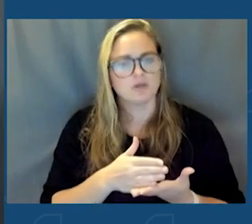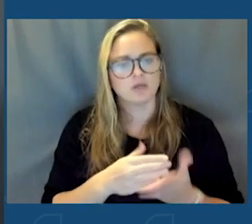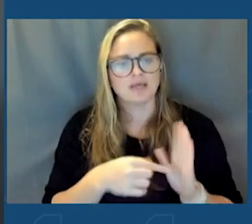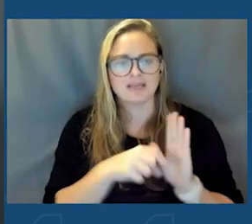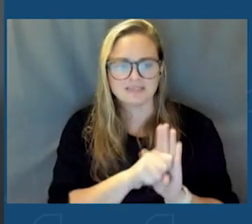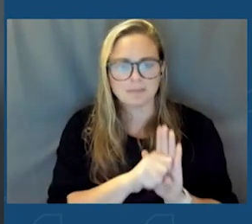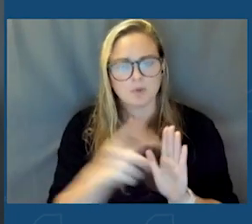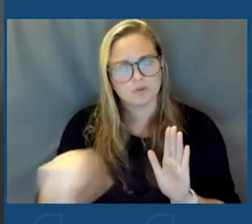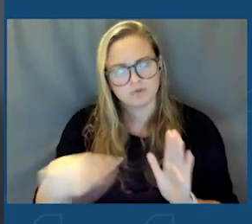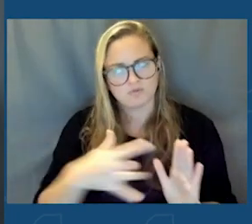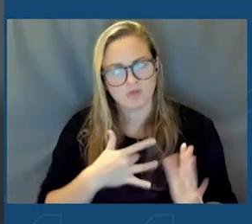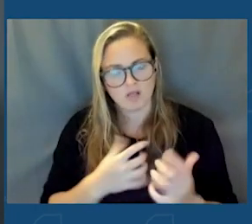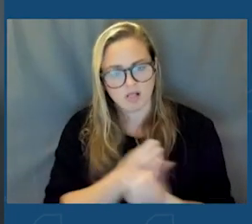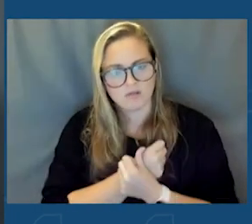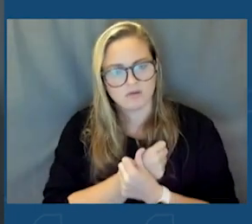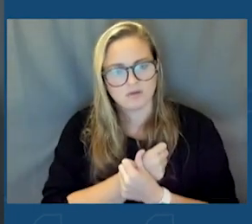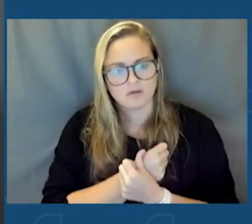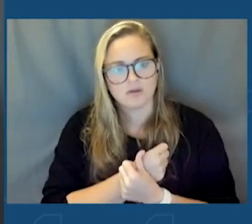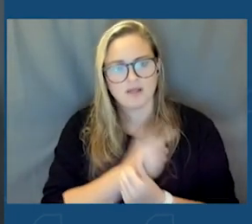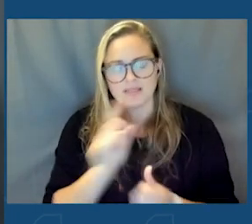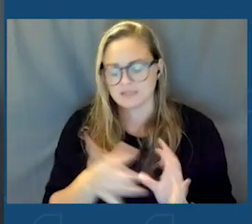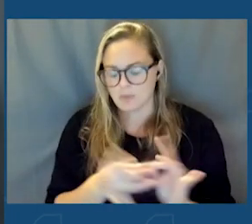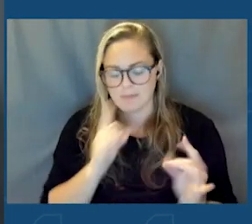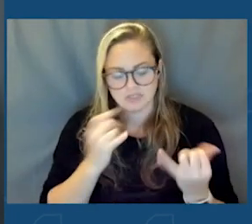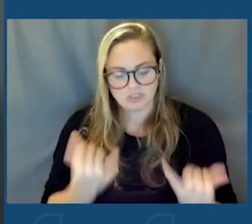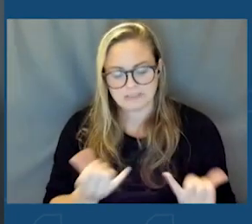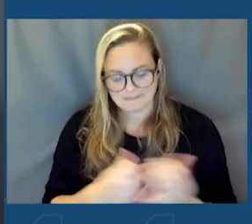loved. That's my message here today.